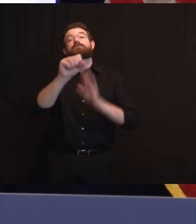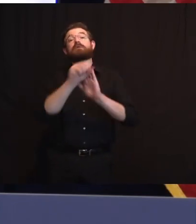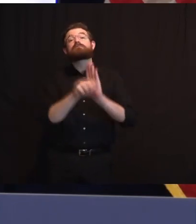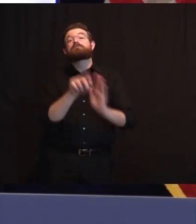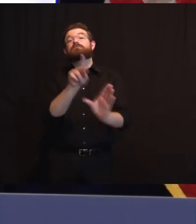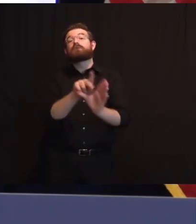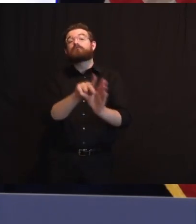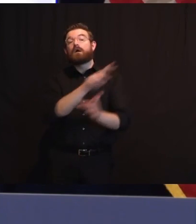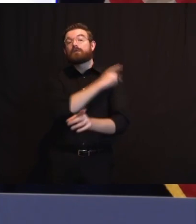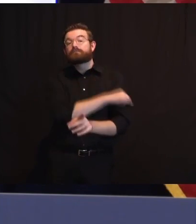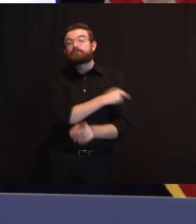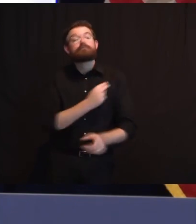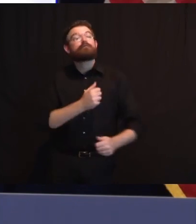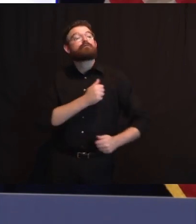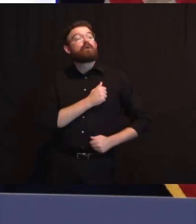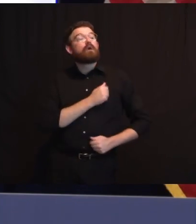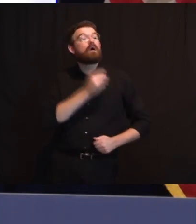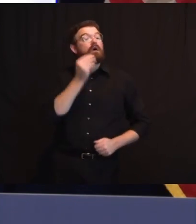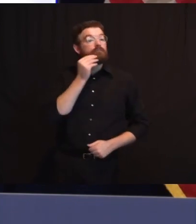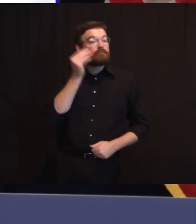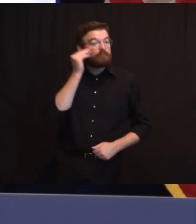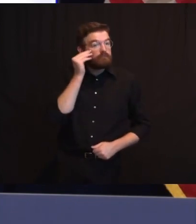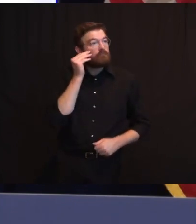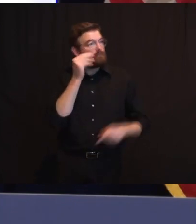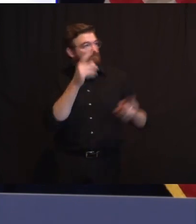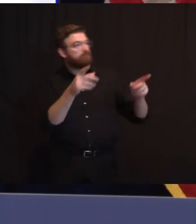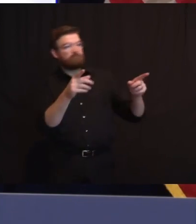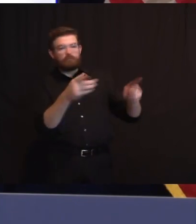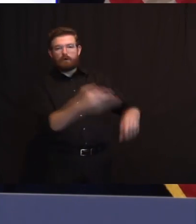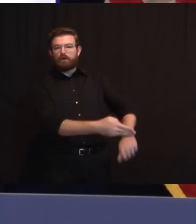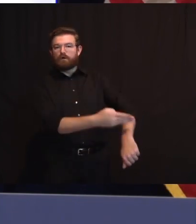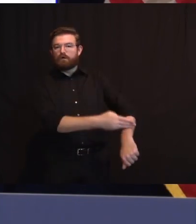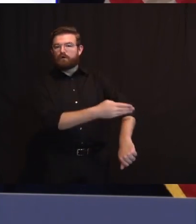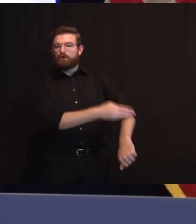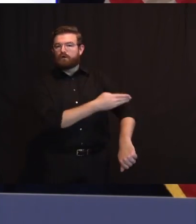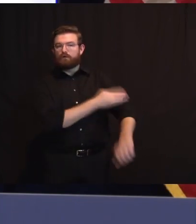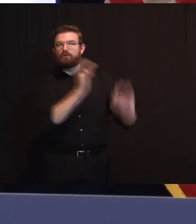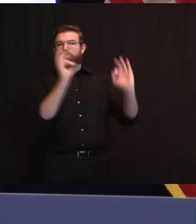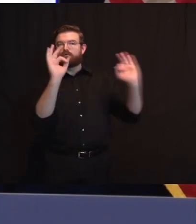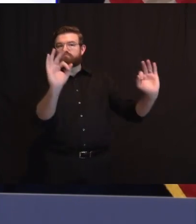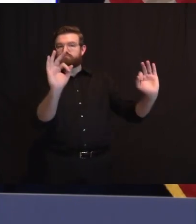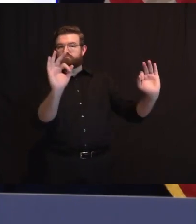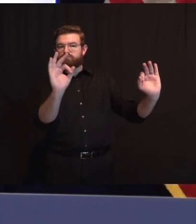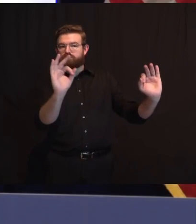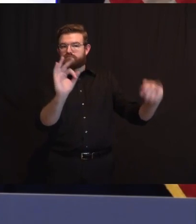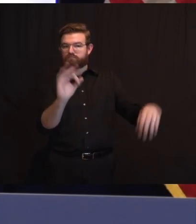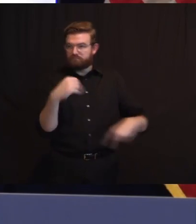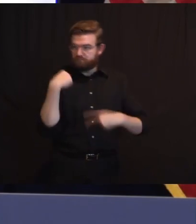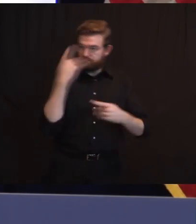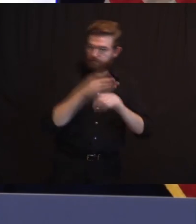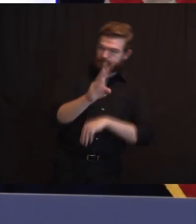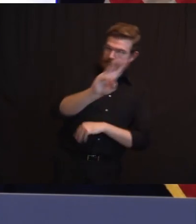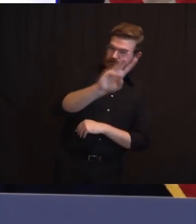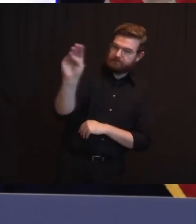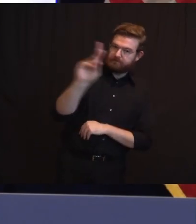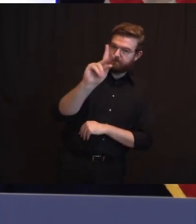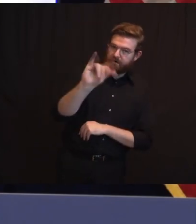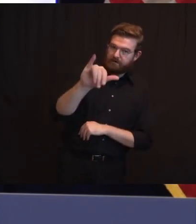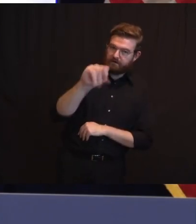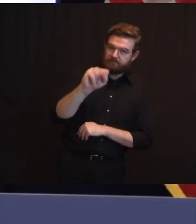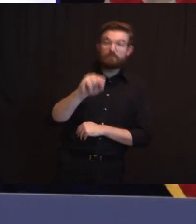working. It's been over 60 days since any resident of Ann Klein or Greystone have tested